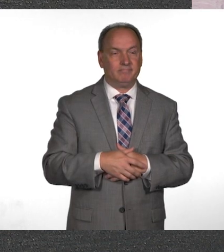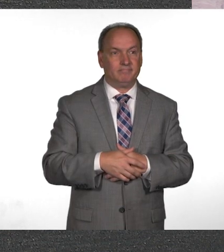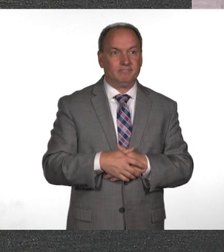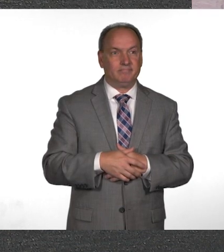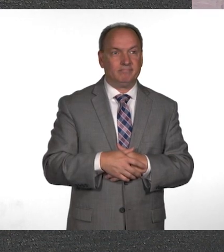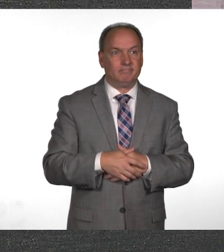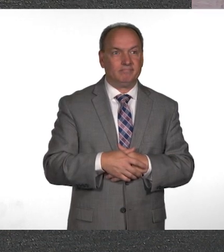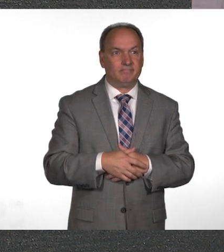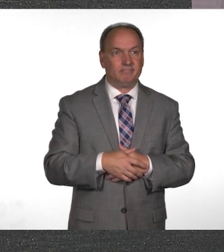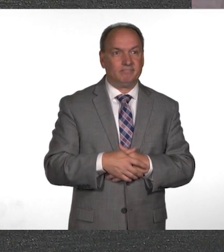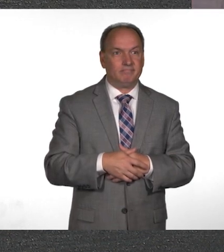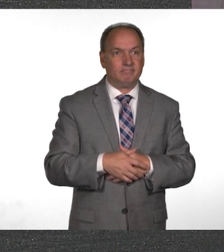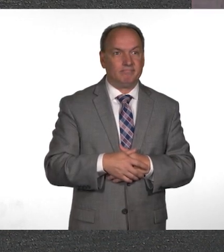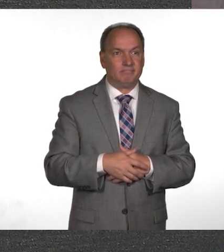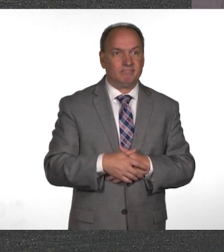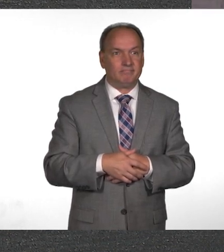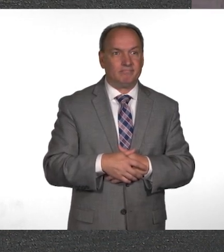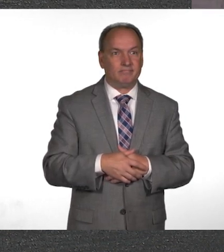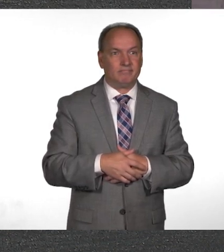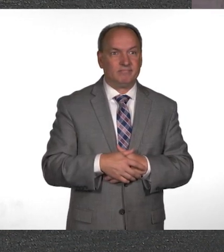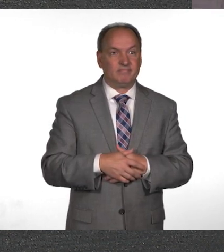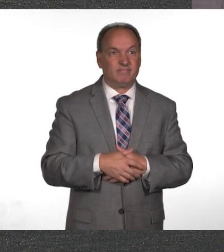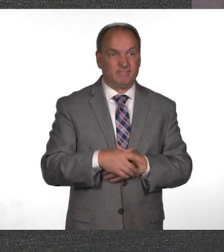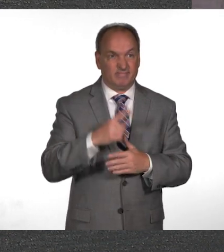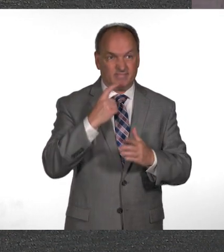Oh, look.